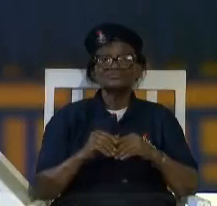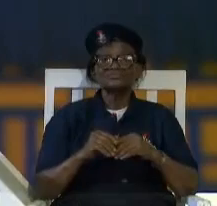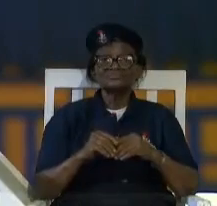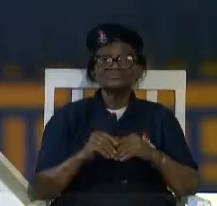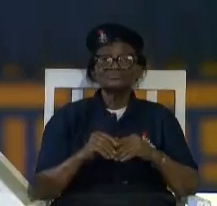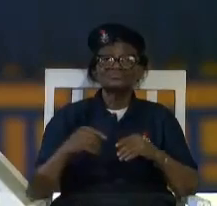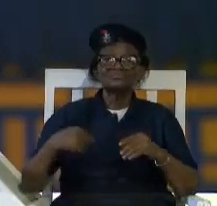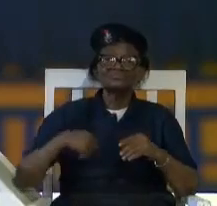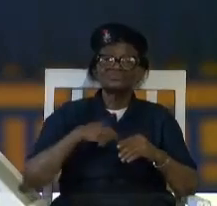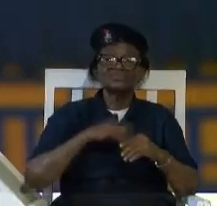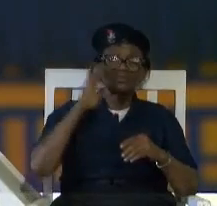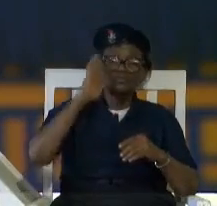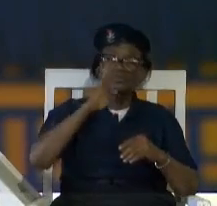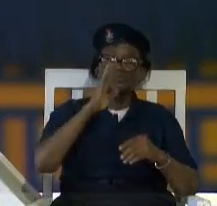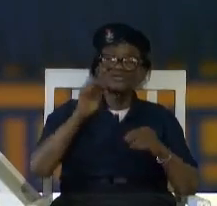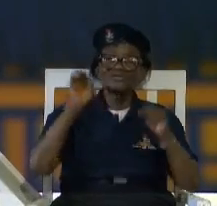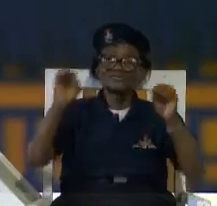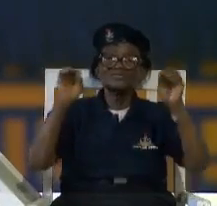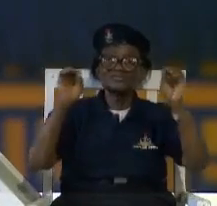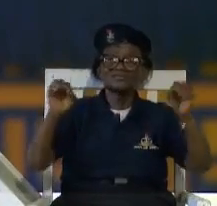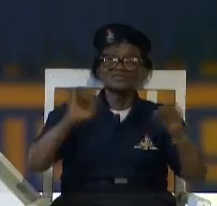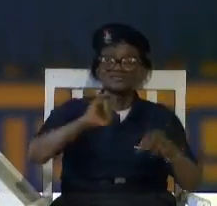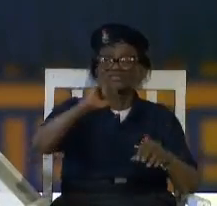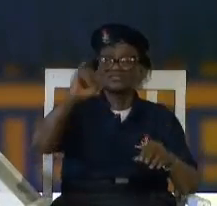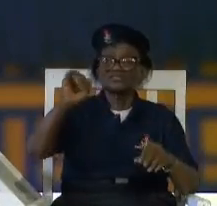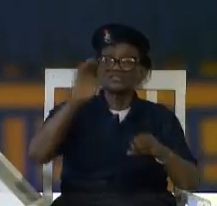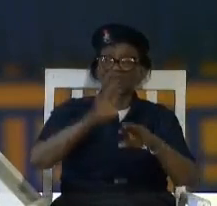we will be teaching on things